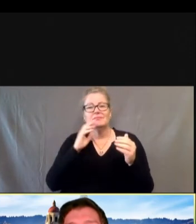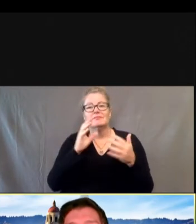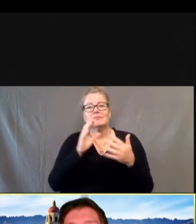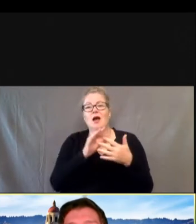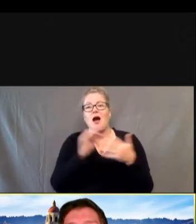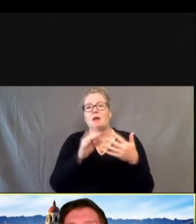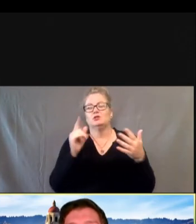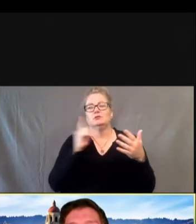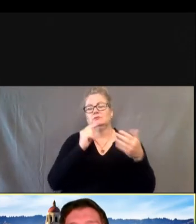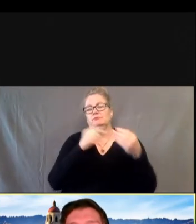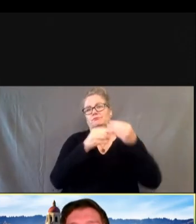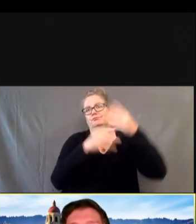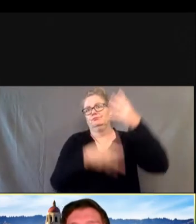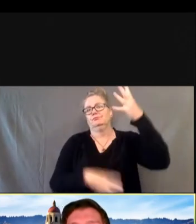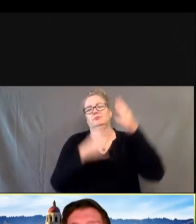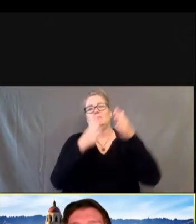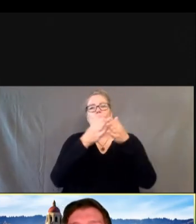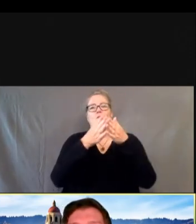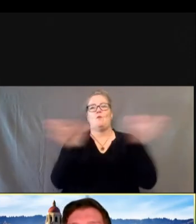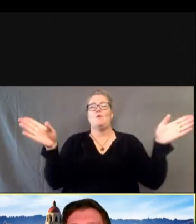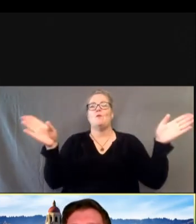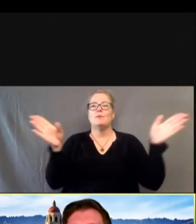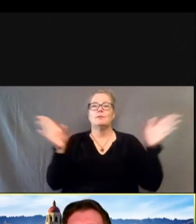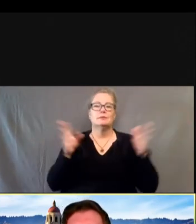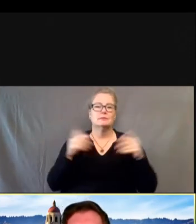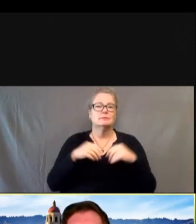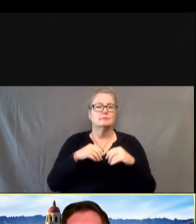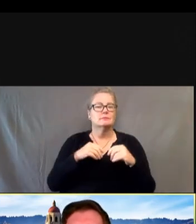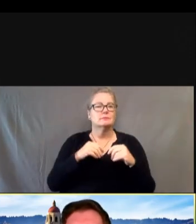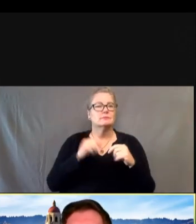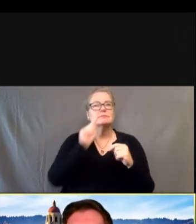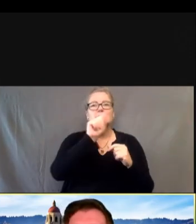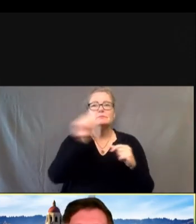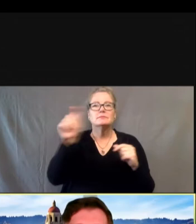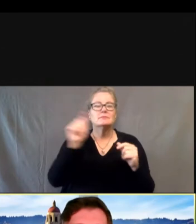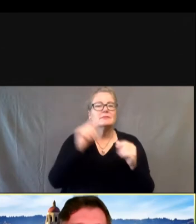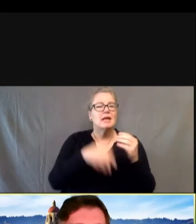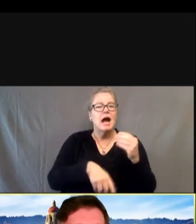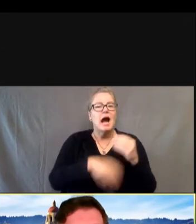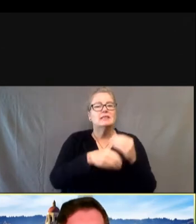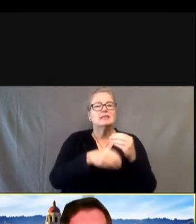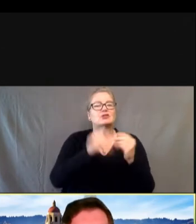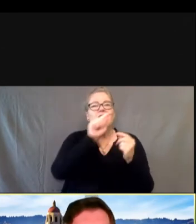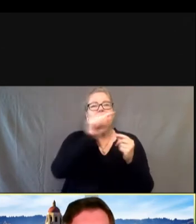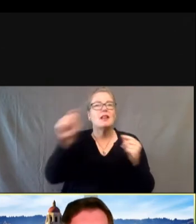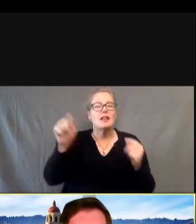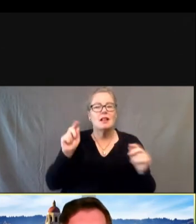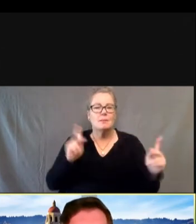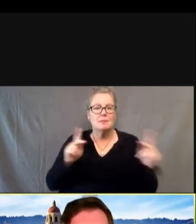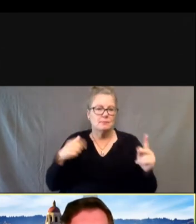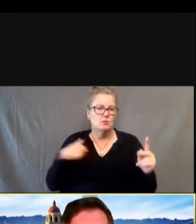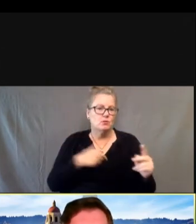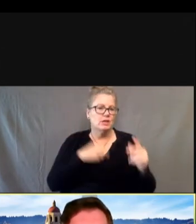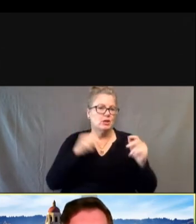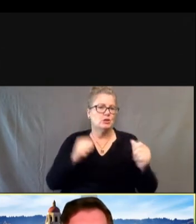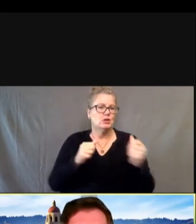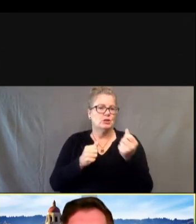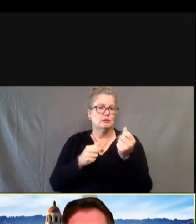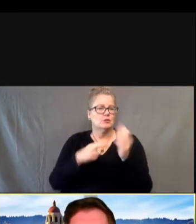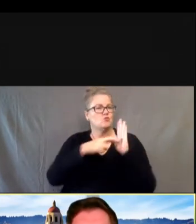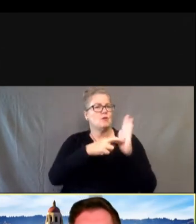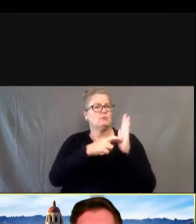of additional constituents to represent. Next slide.